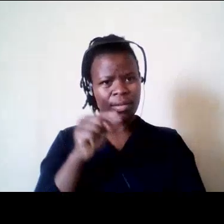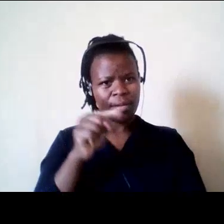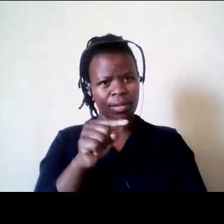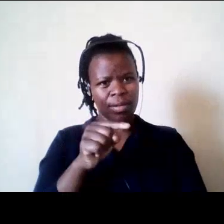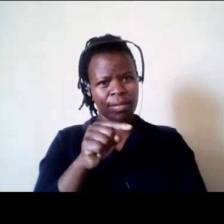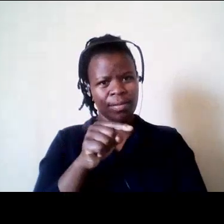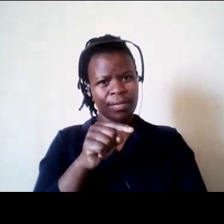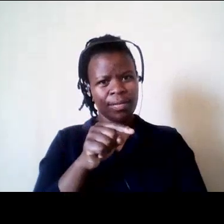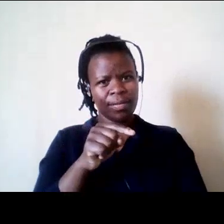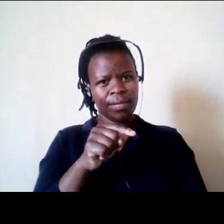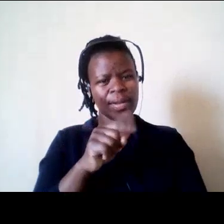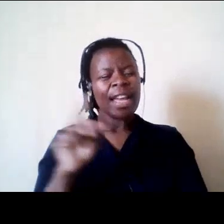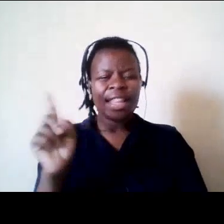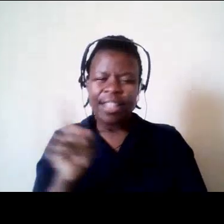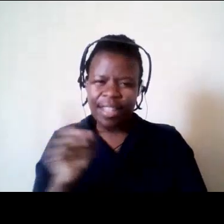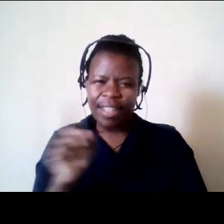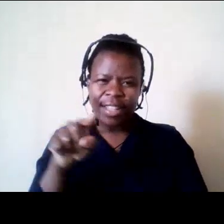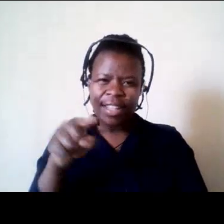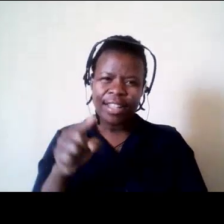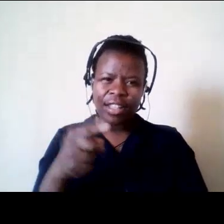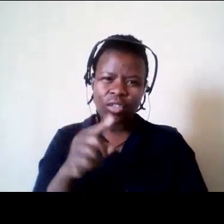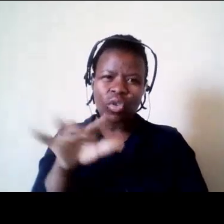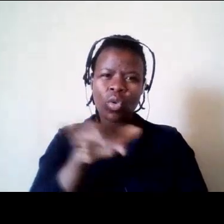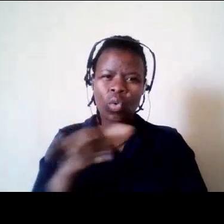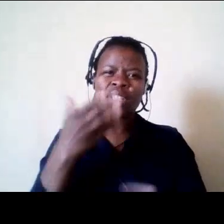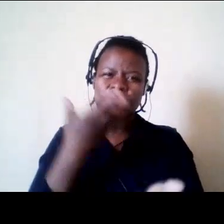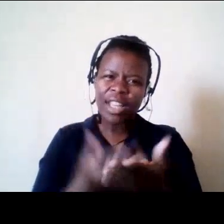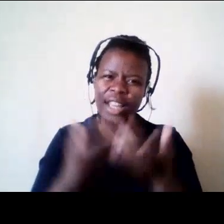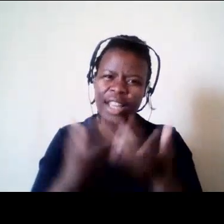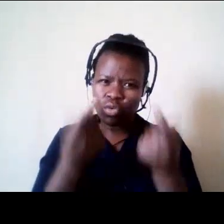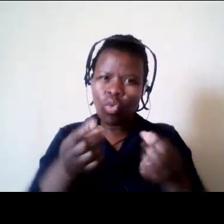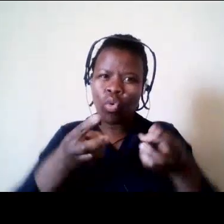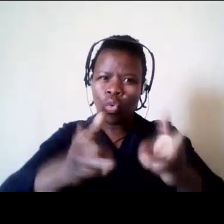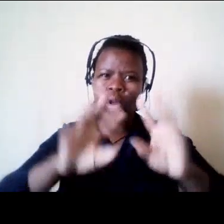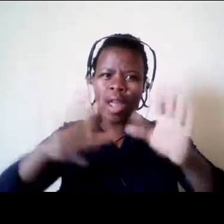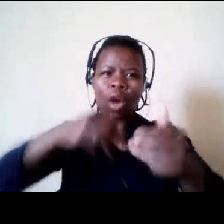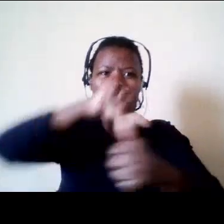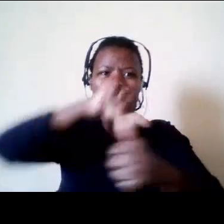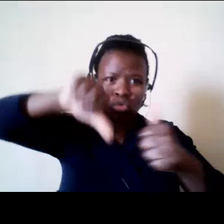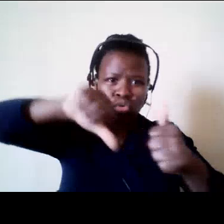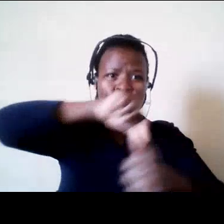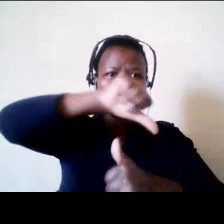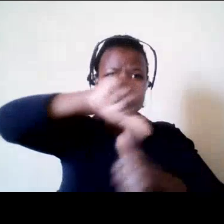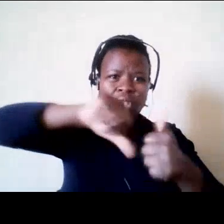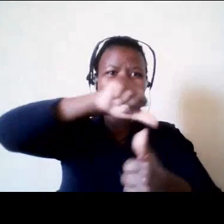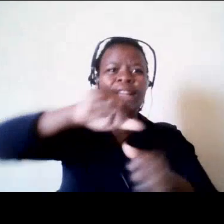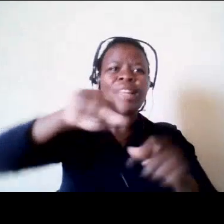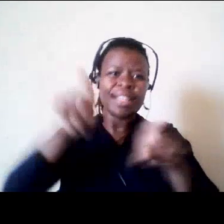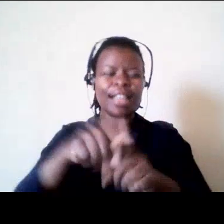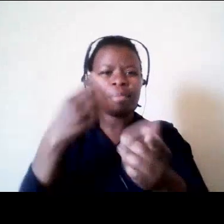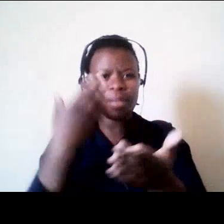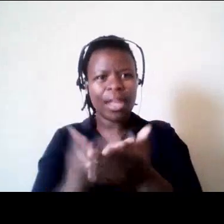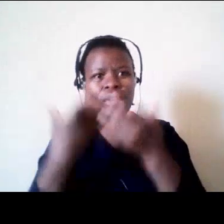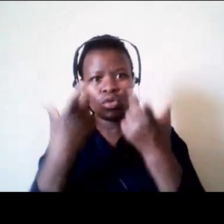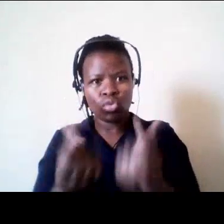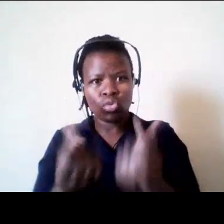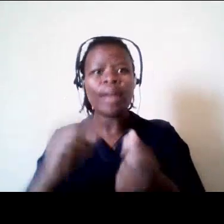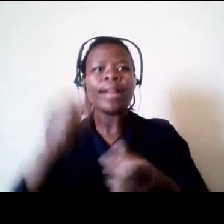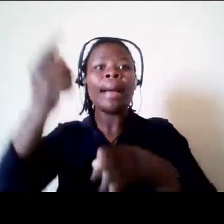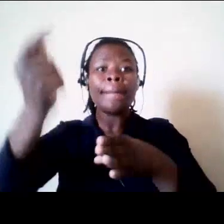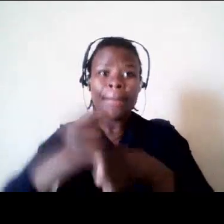What are they able to do socially? In social environments, and then what are they able to do practically? So that's what Chantal and